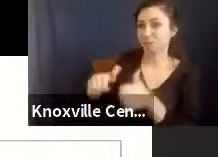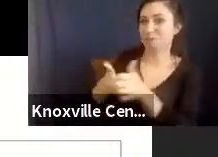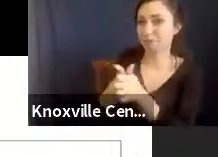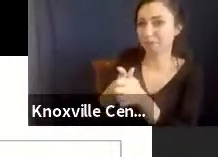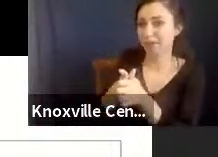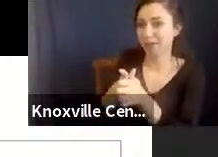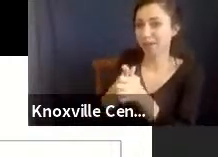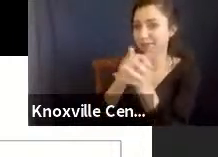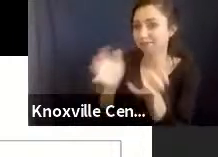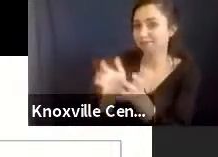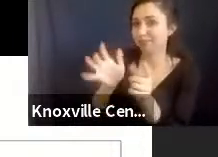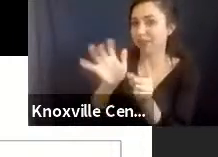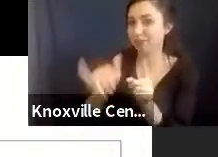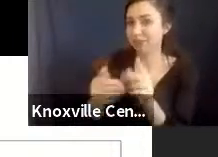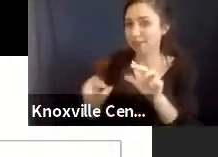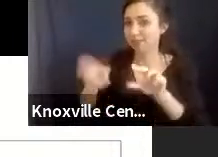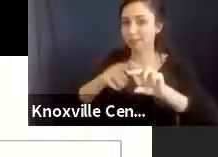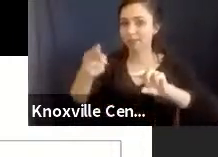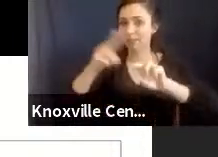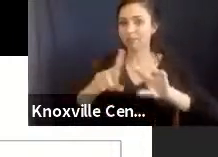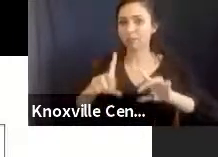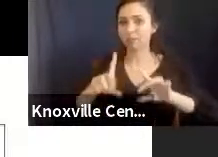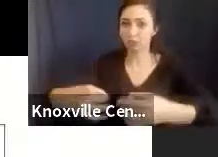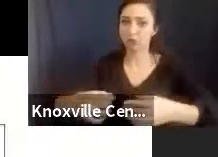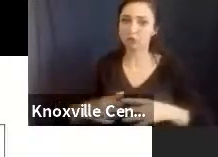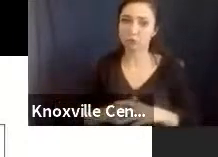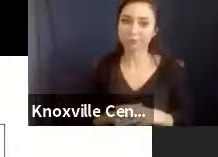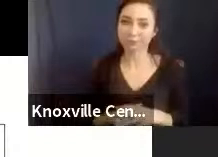district as the population center. Next slide, please.